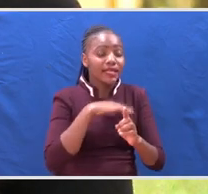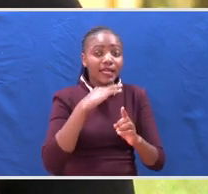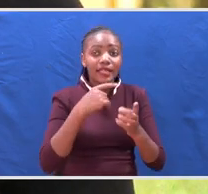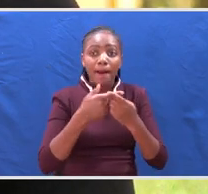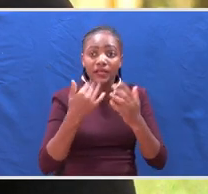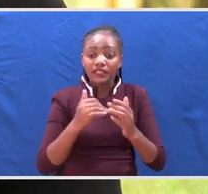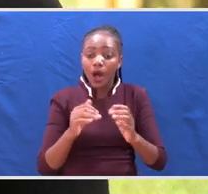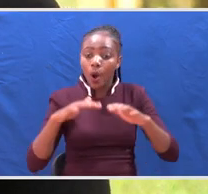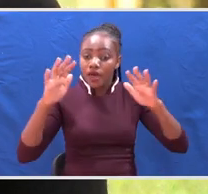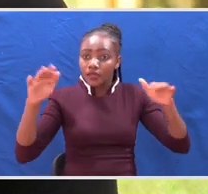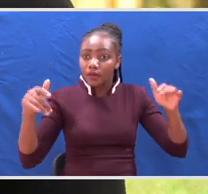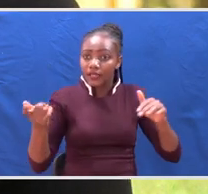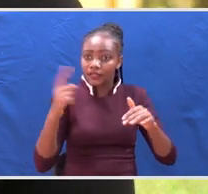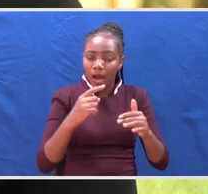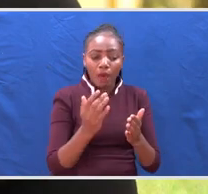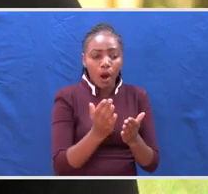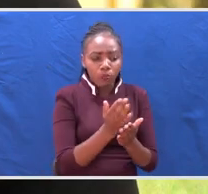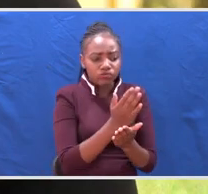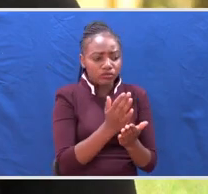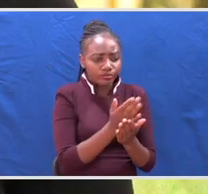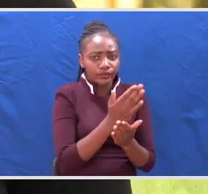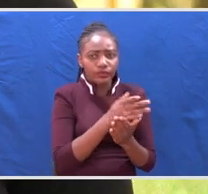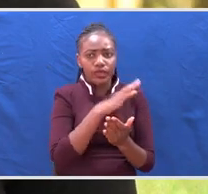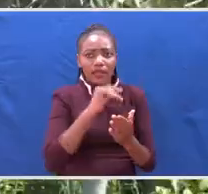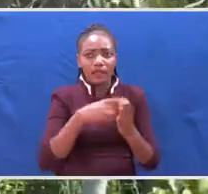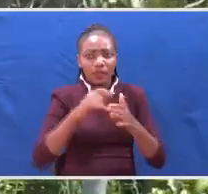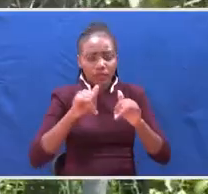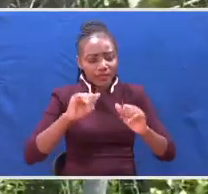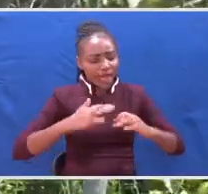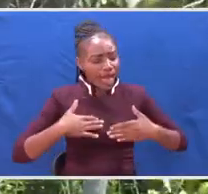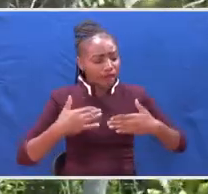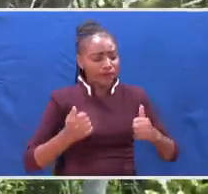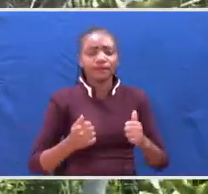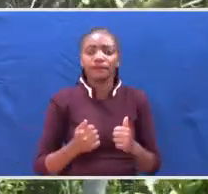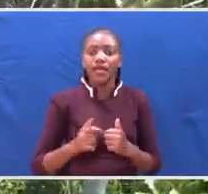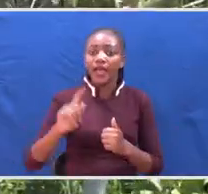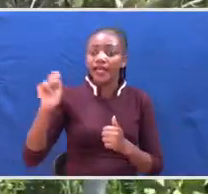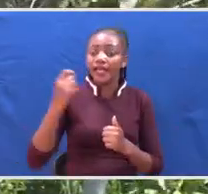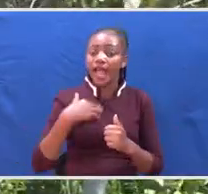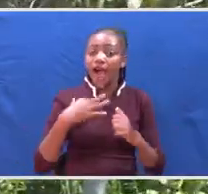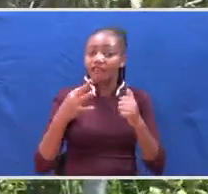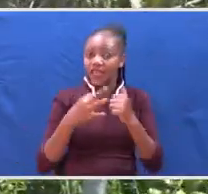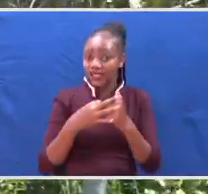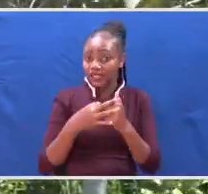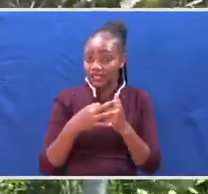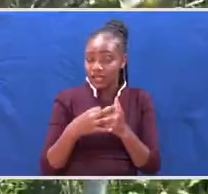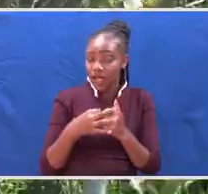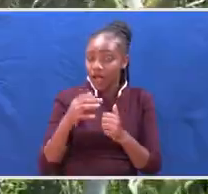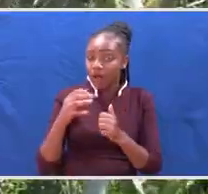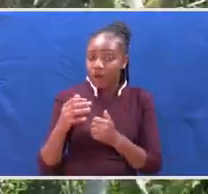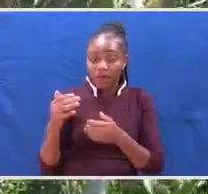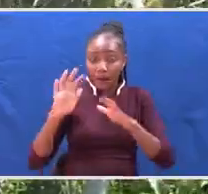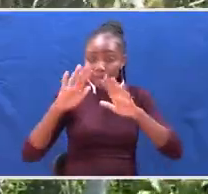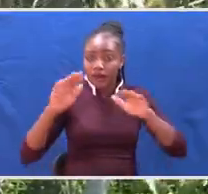in and collect that waste for us, and therefore we are healthy. Kenya has 8 species of vultures out